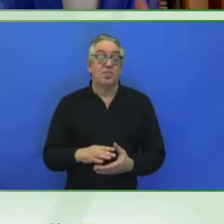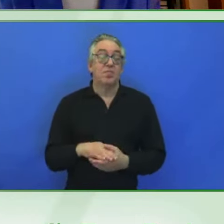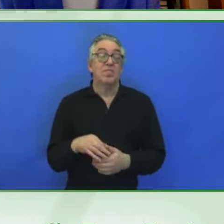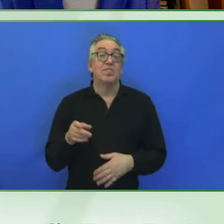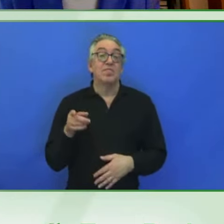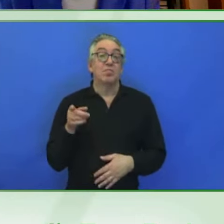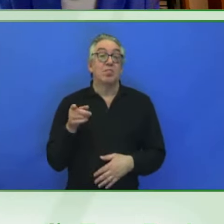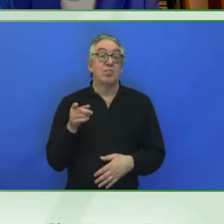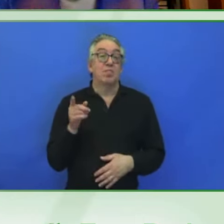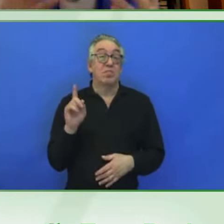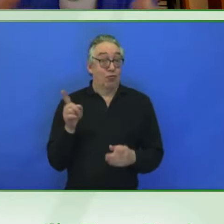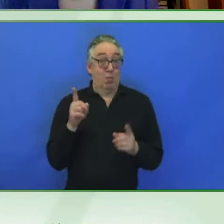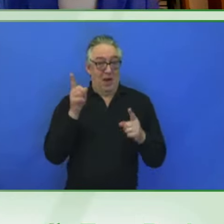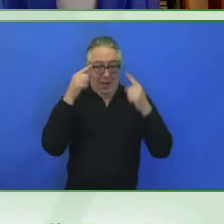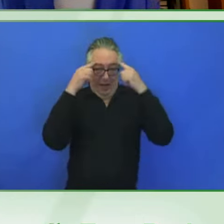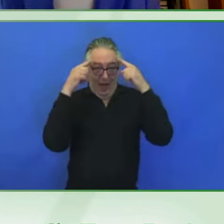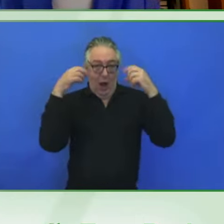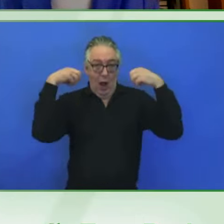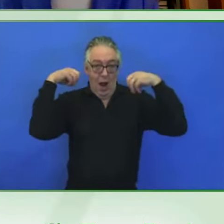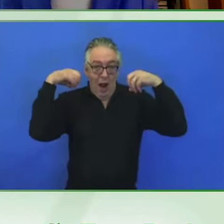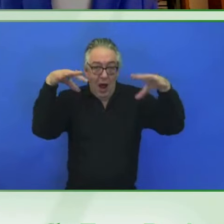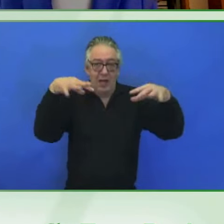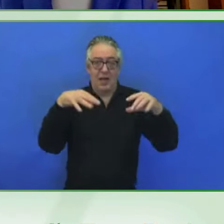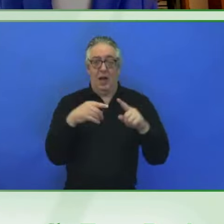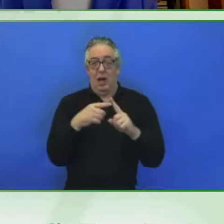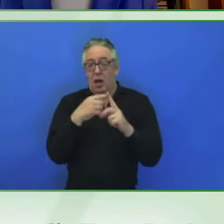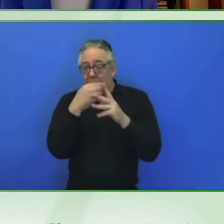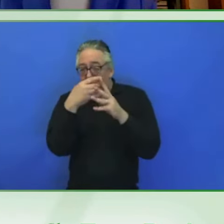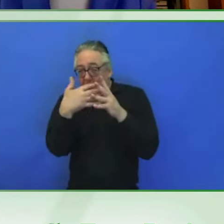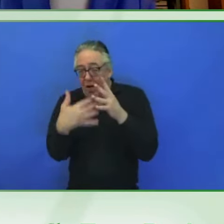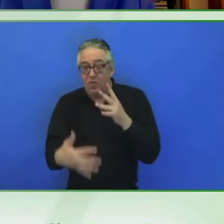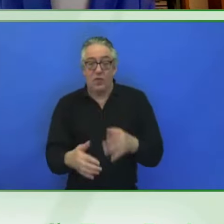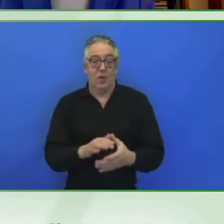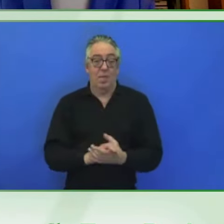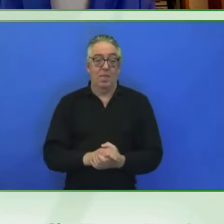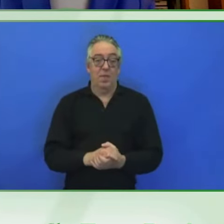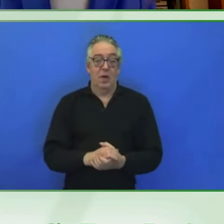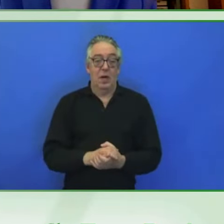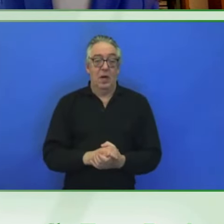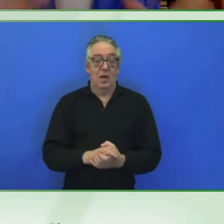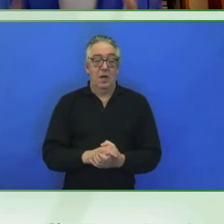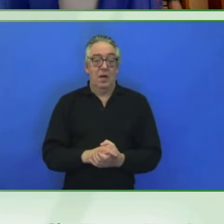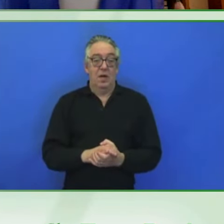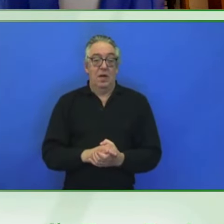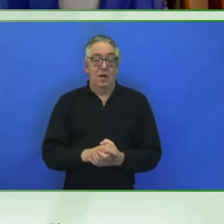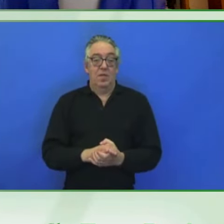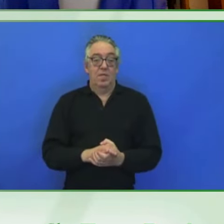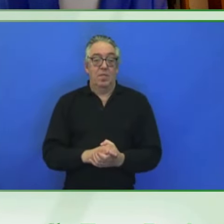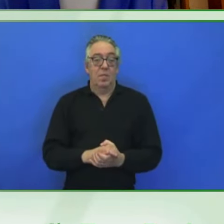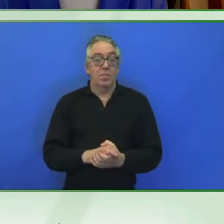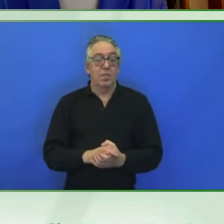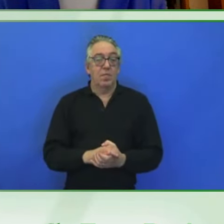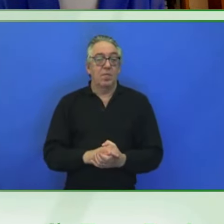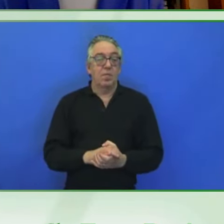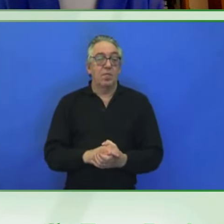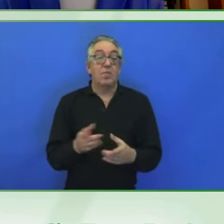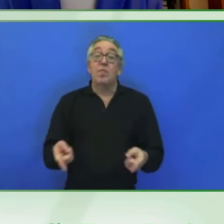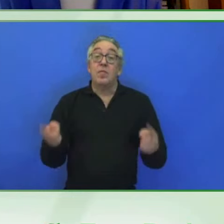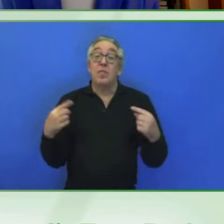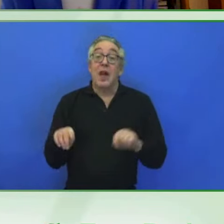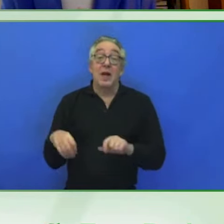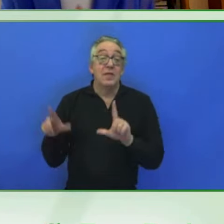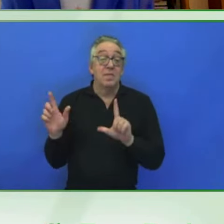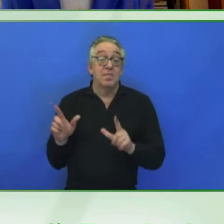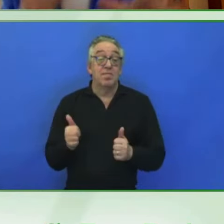not just about legislation, that you'll get negative campaigns if that happens. Next slide, please. I